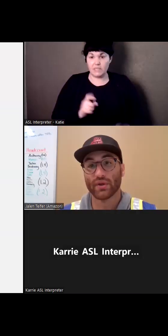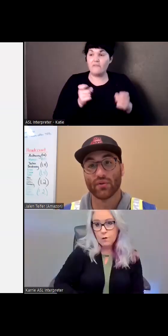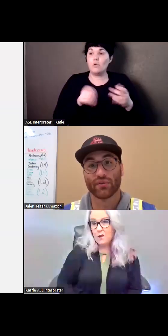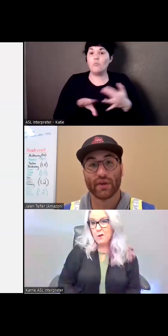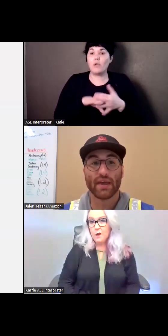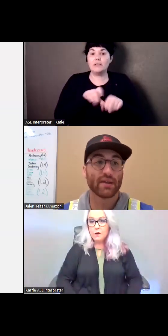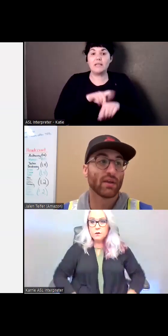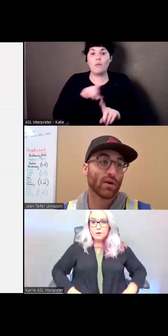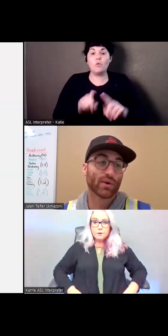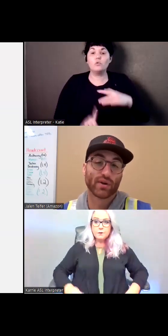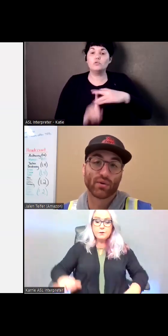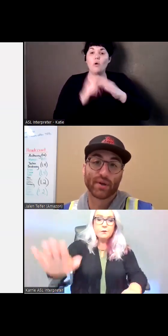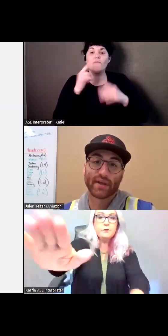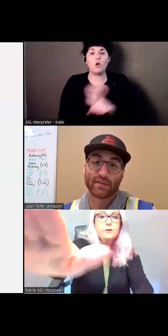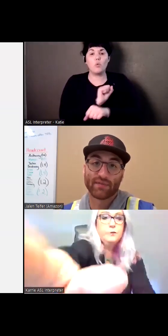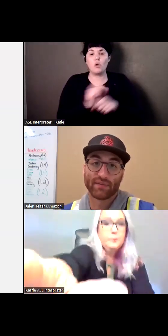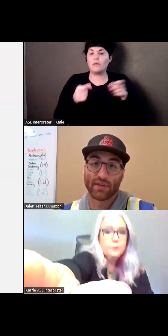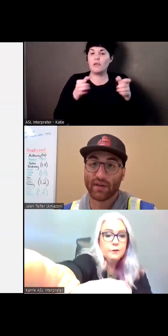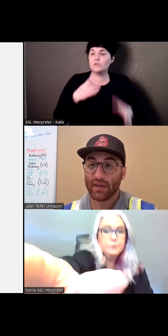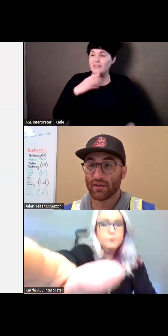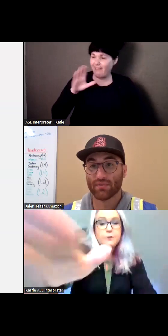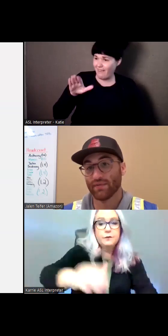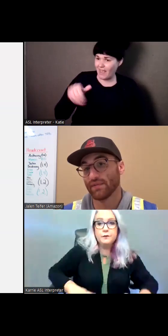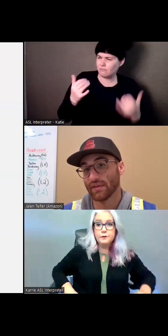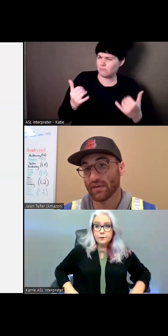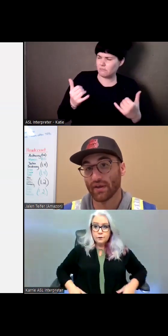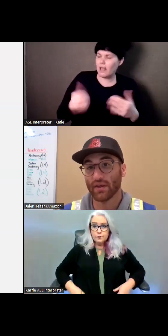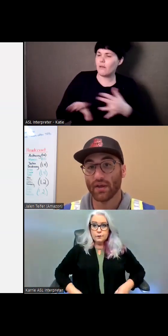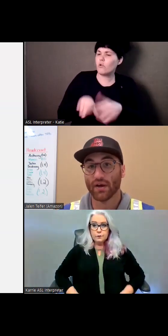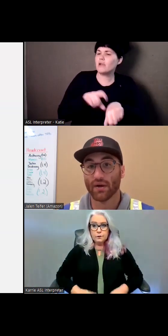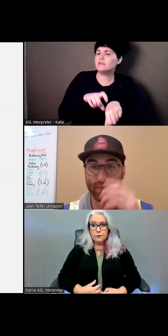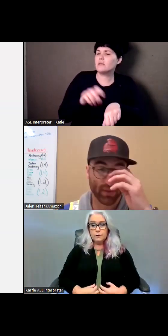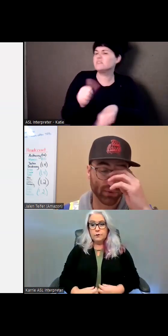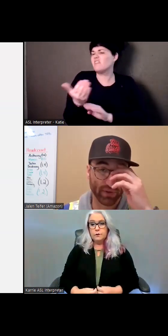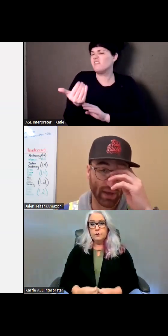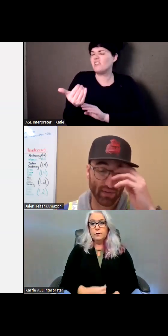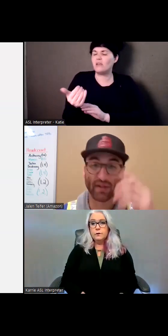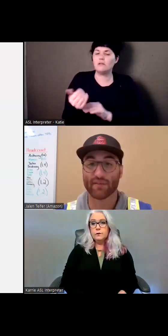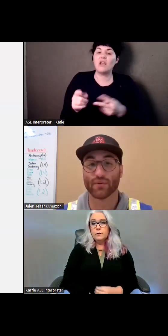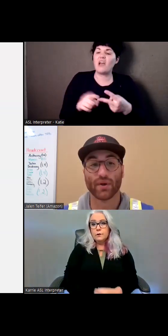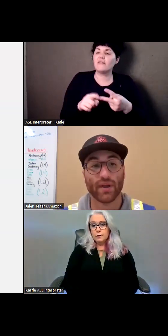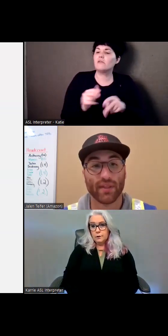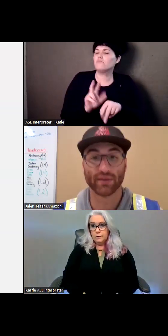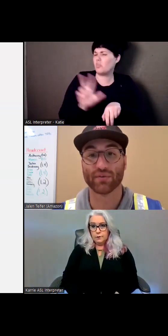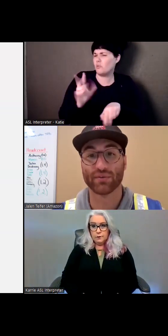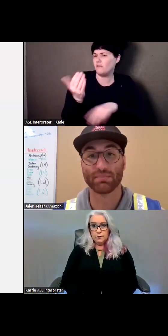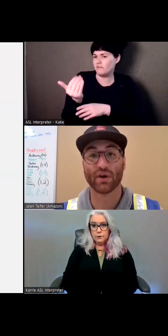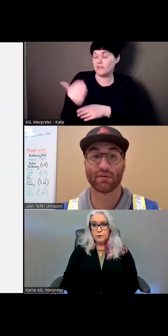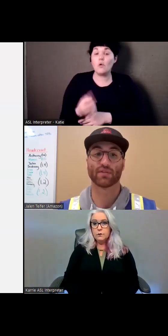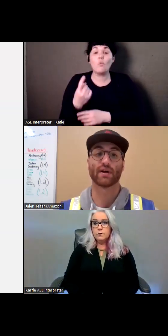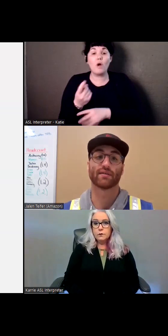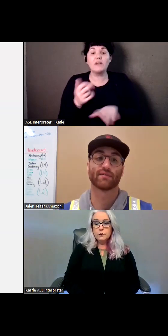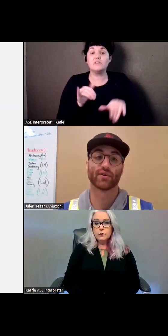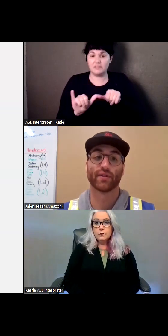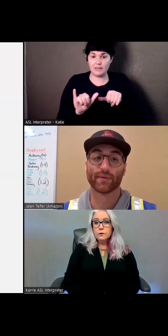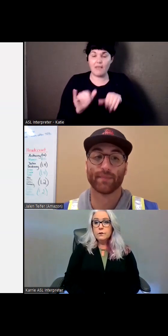So he'll say, hey, we're going to go to break at 10:15 and 3:15 today. And then you'll stay on the clock for one, and then you'll be off